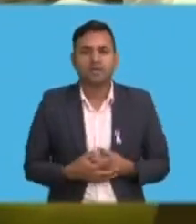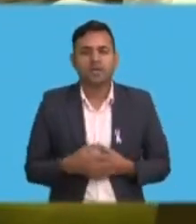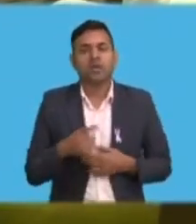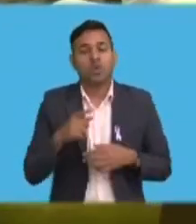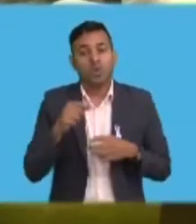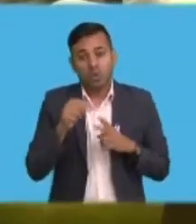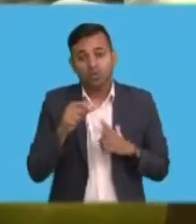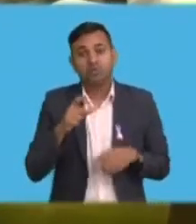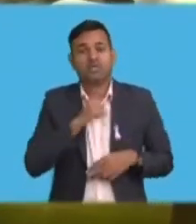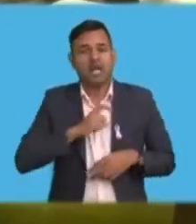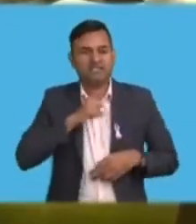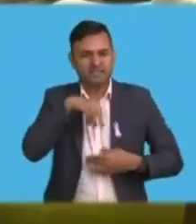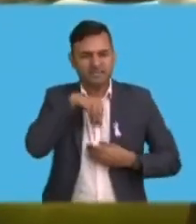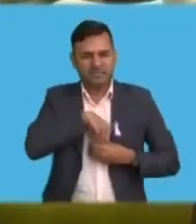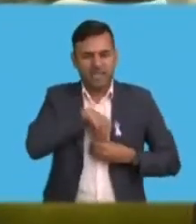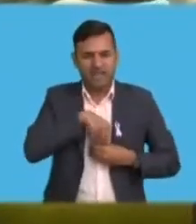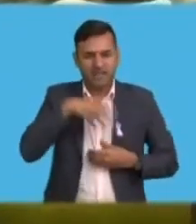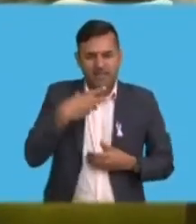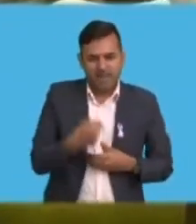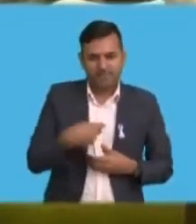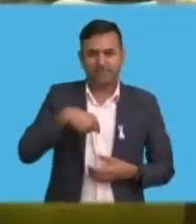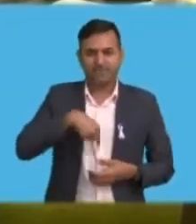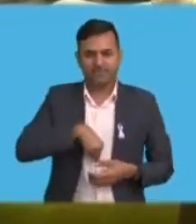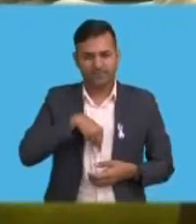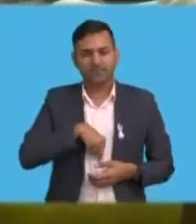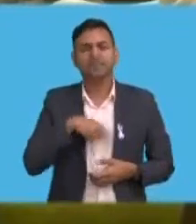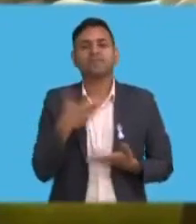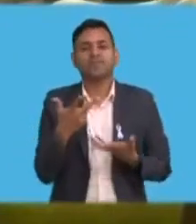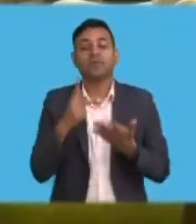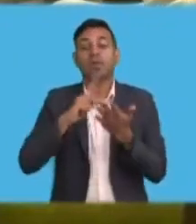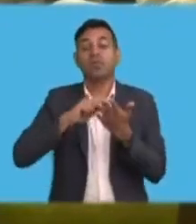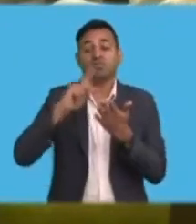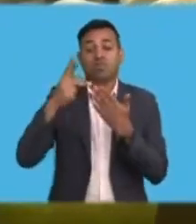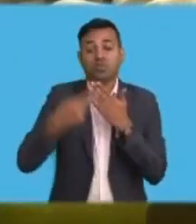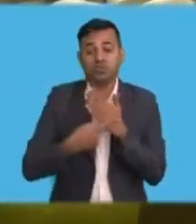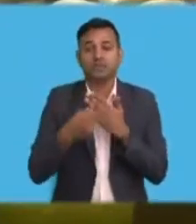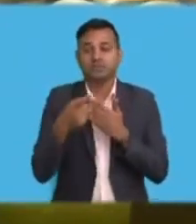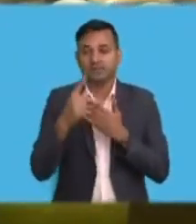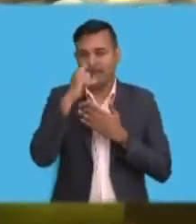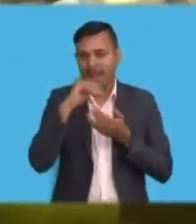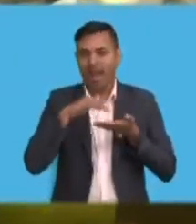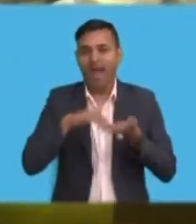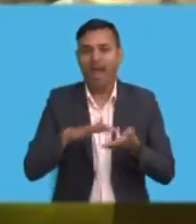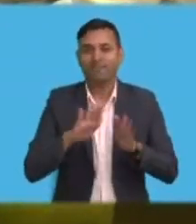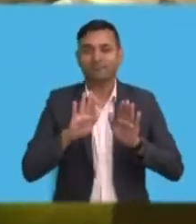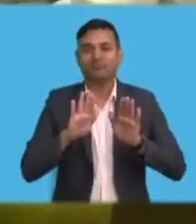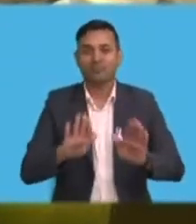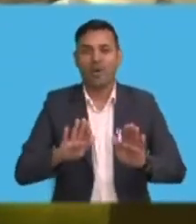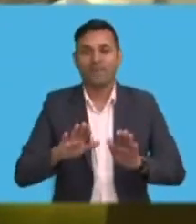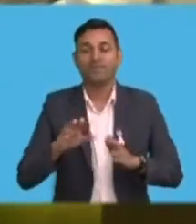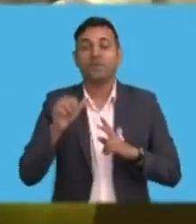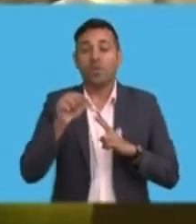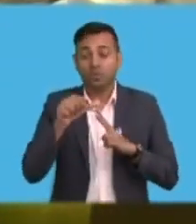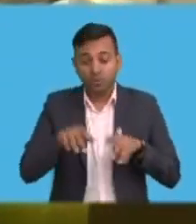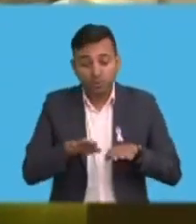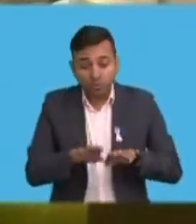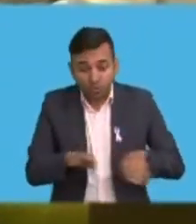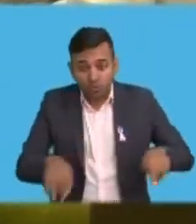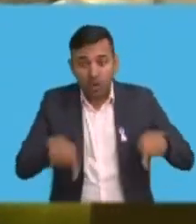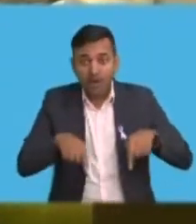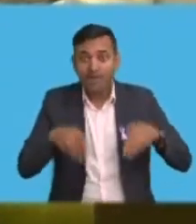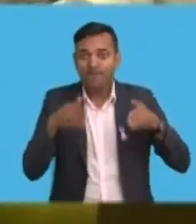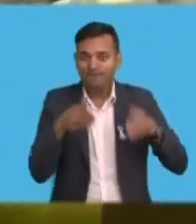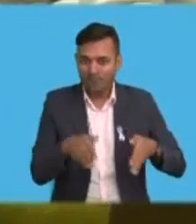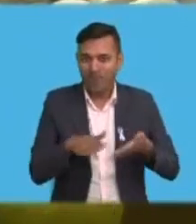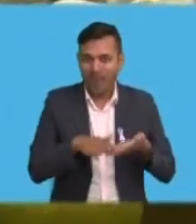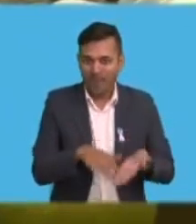we should be able to reduce the occurrence of common childhood diseases and prevent adult cancer among women. Madam Speaker, another